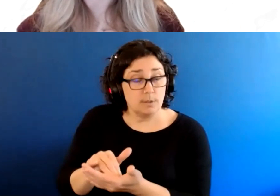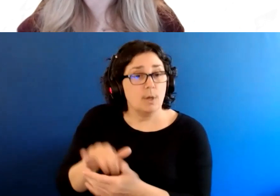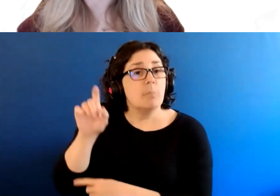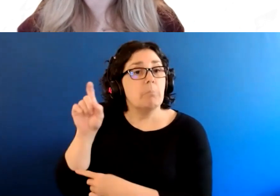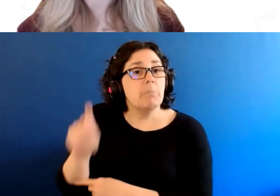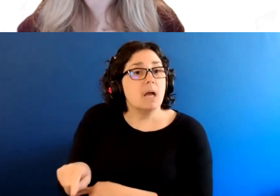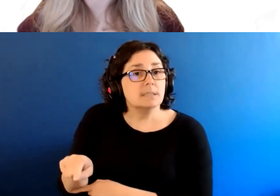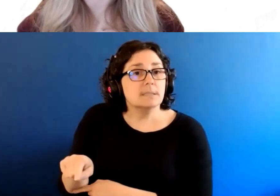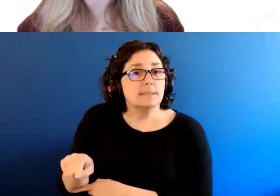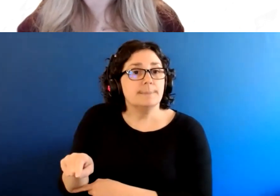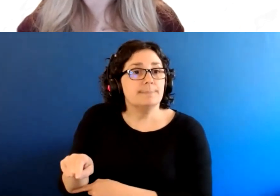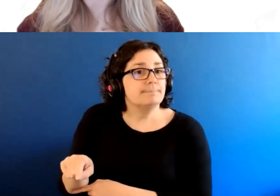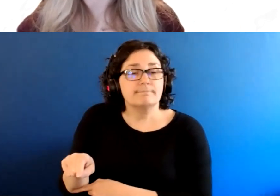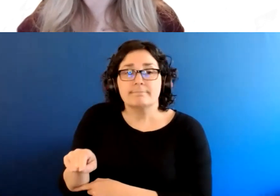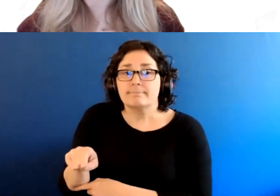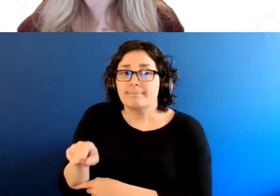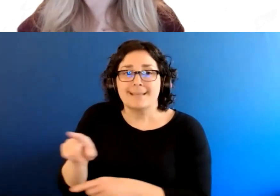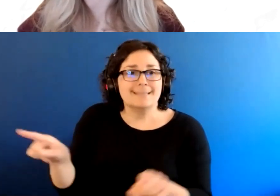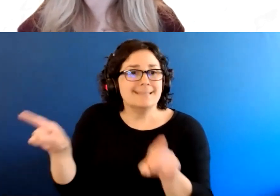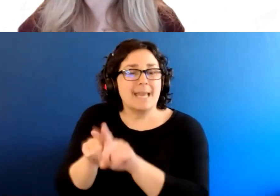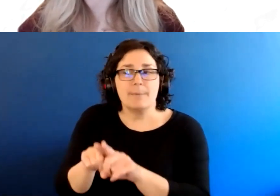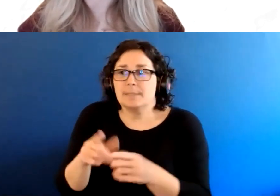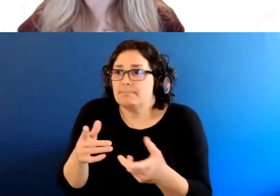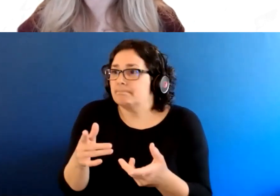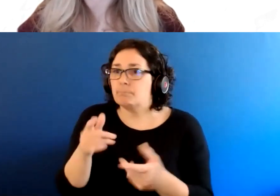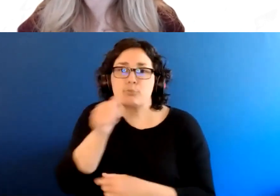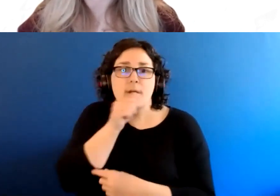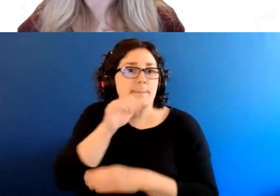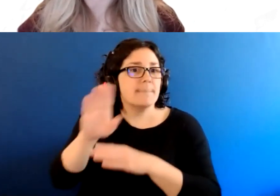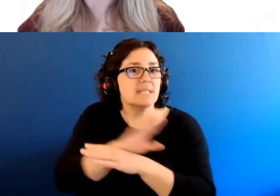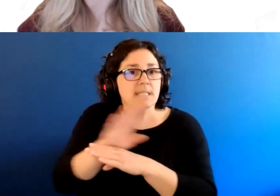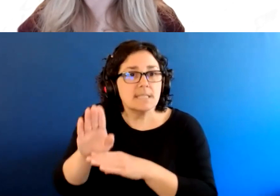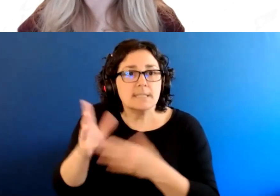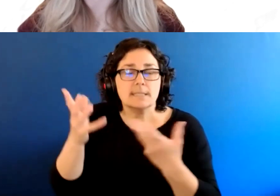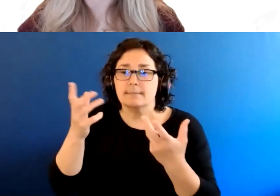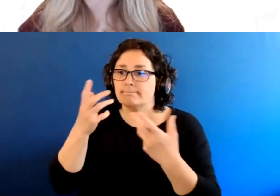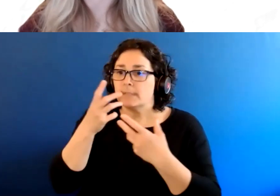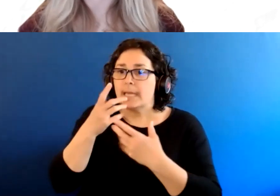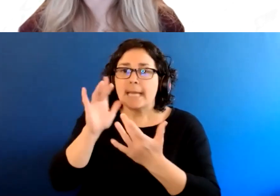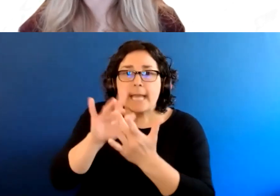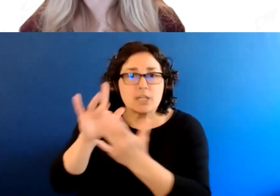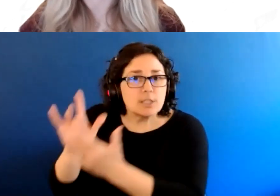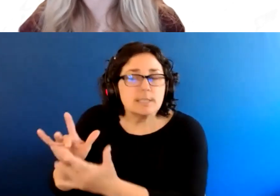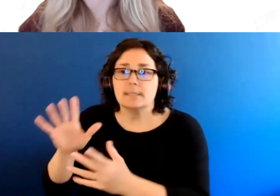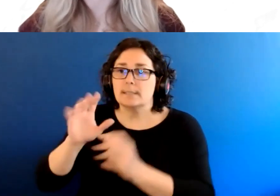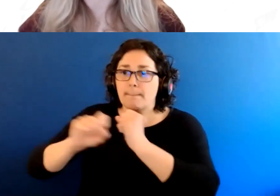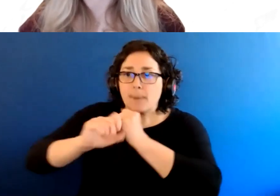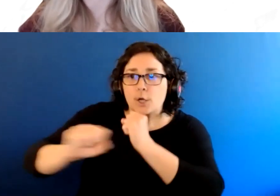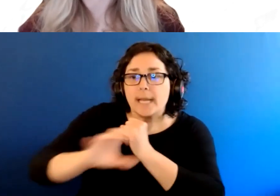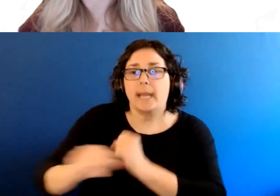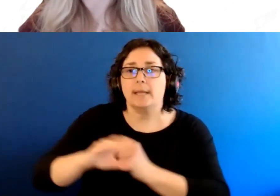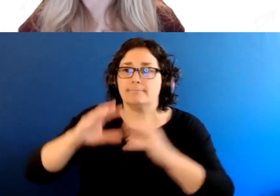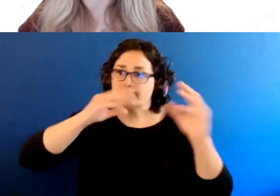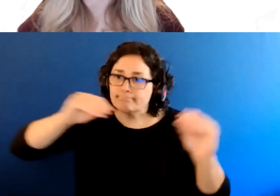to, exactly like as you would in private business, you would be generating connections, you would be marketing yourself, you would